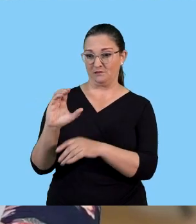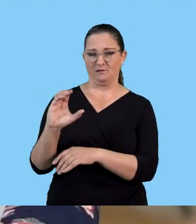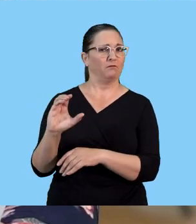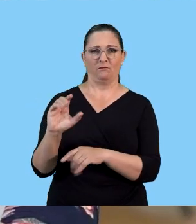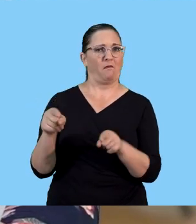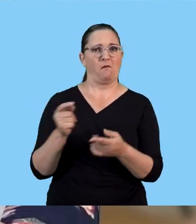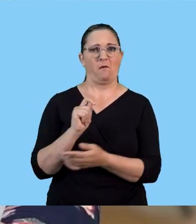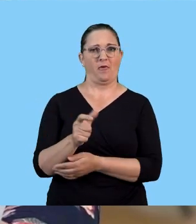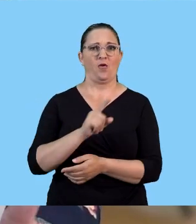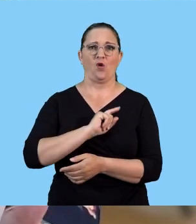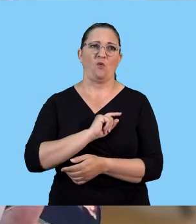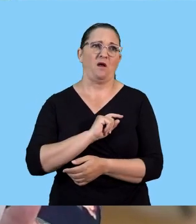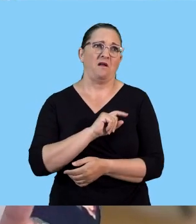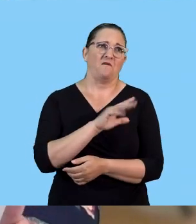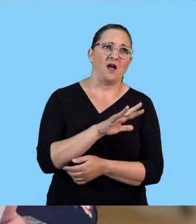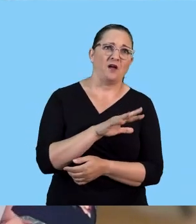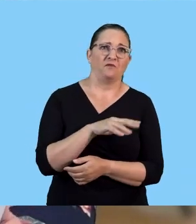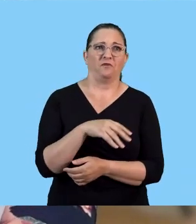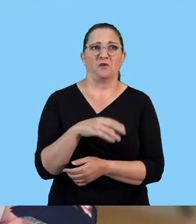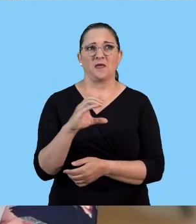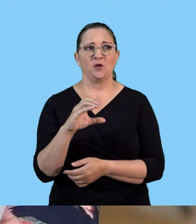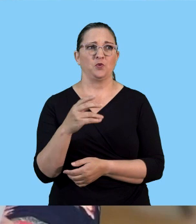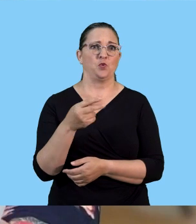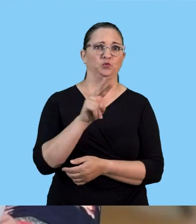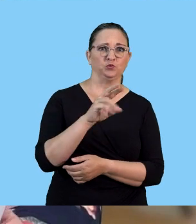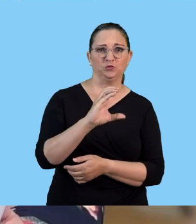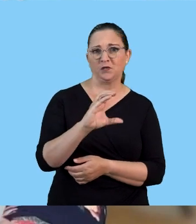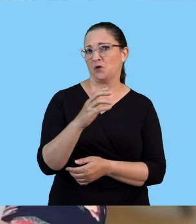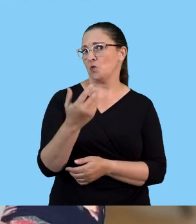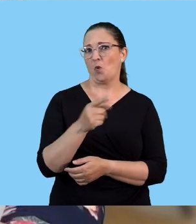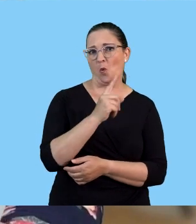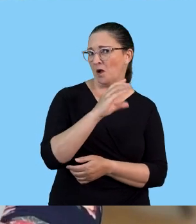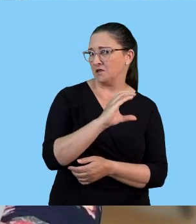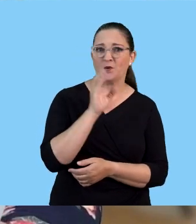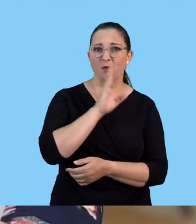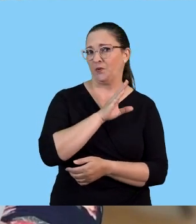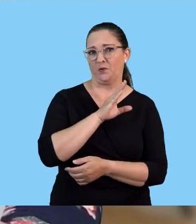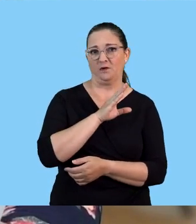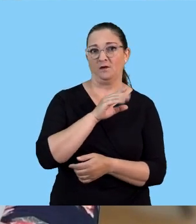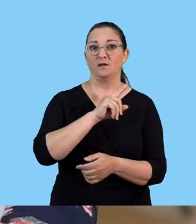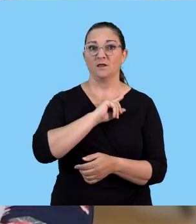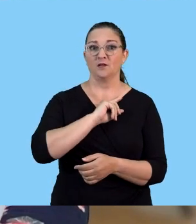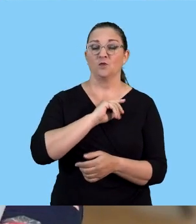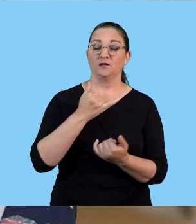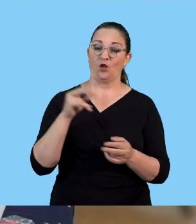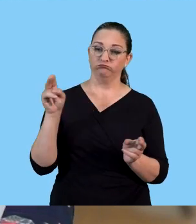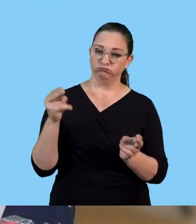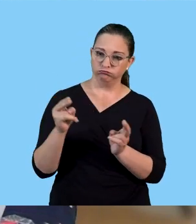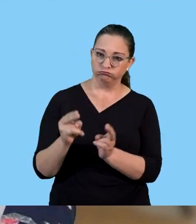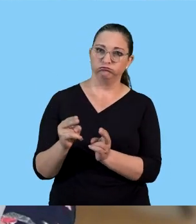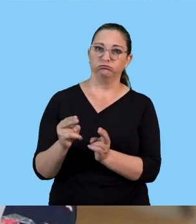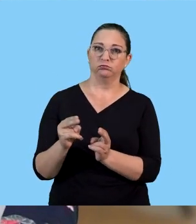cents because there is no 5 cents anymore or 2 cents or even 1 cent. So therefore, the cash rounding